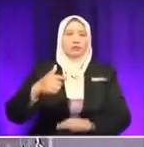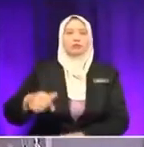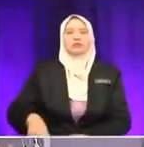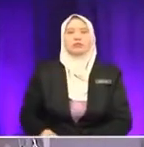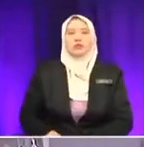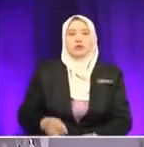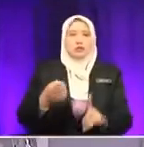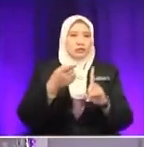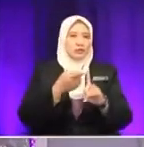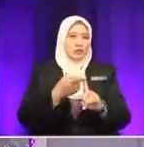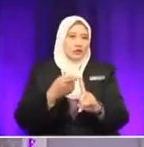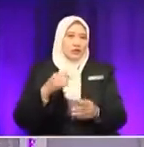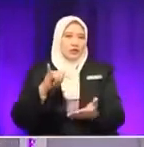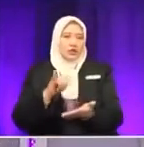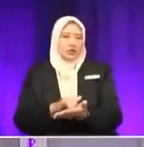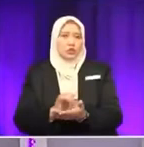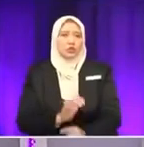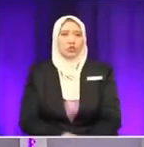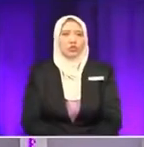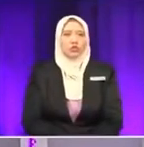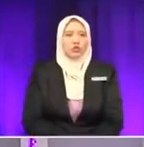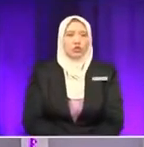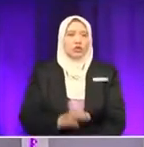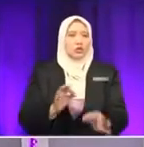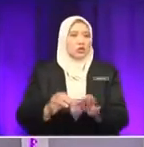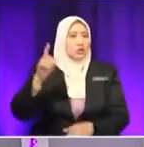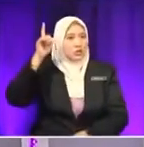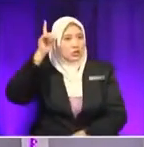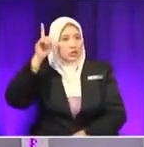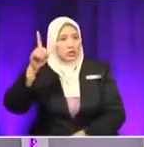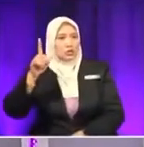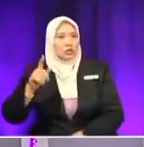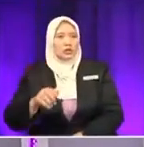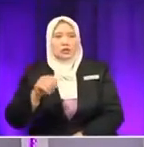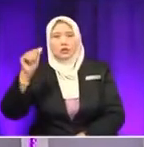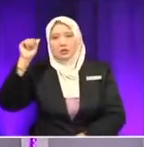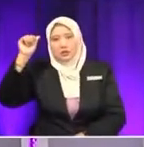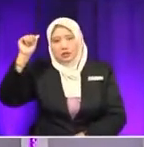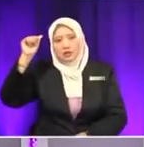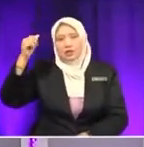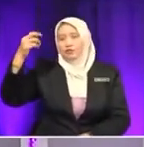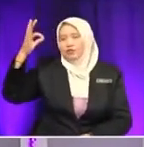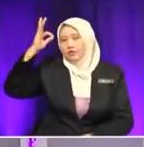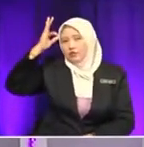just combining them. And if you listened what Hasif and also Ideal, Faisal and also